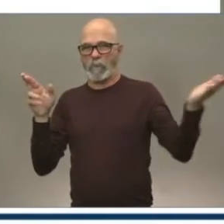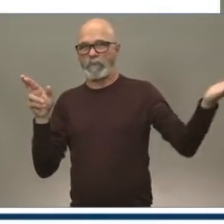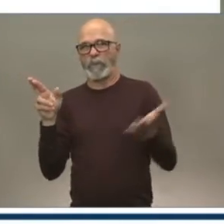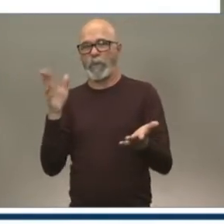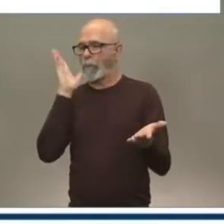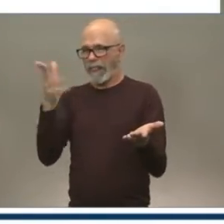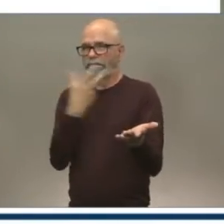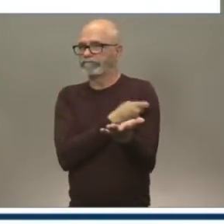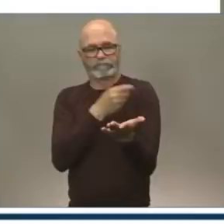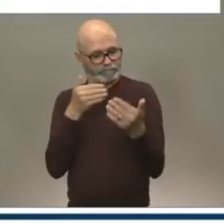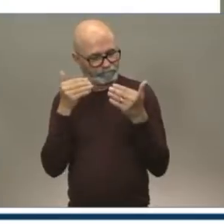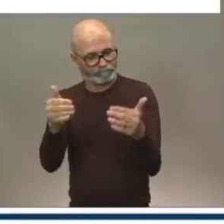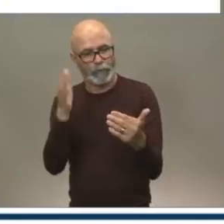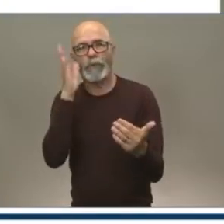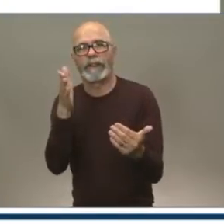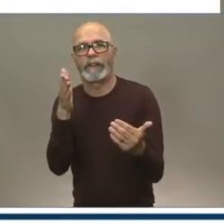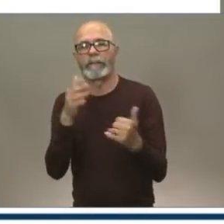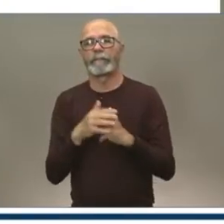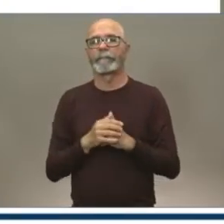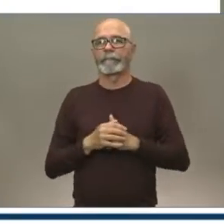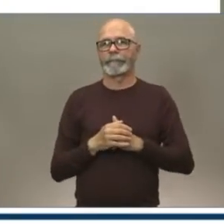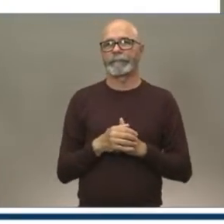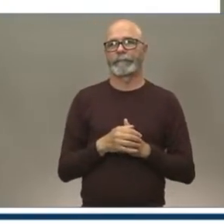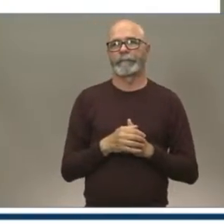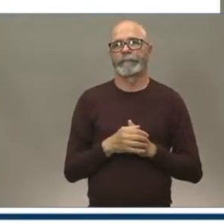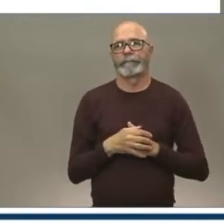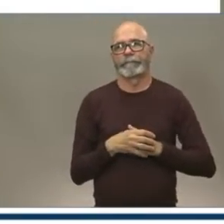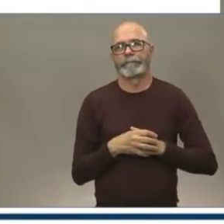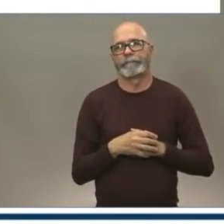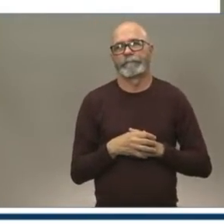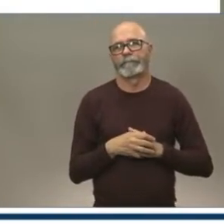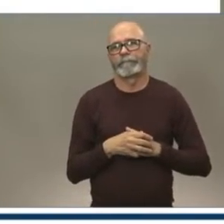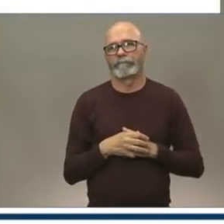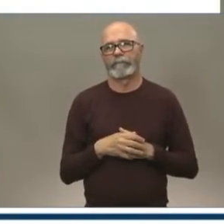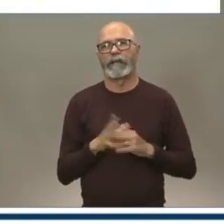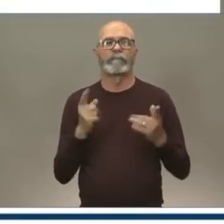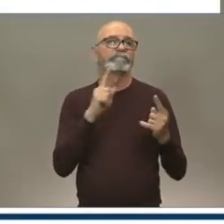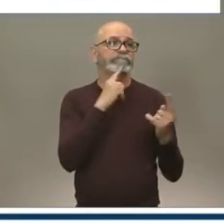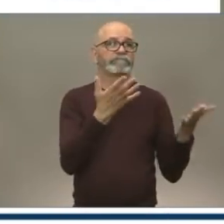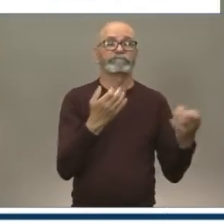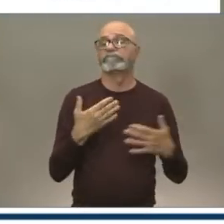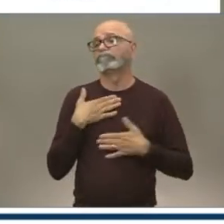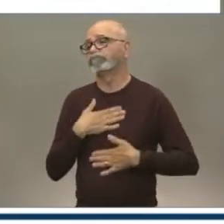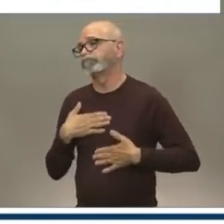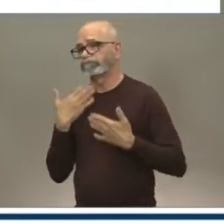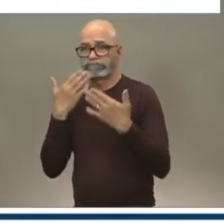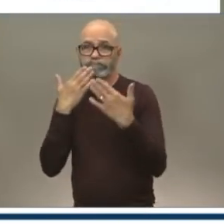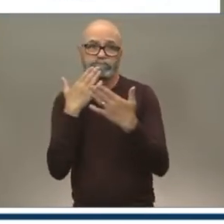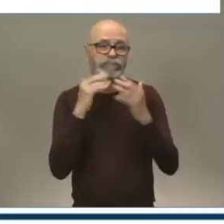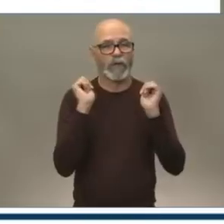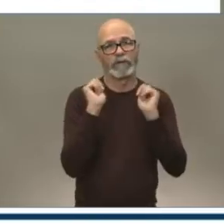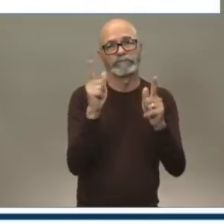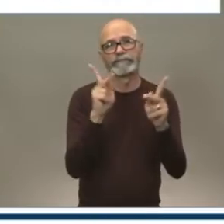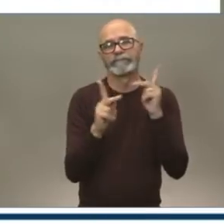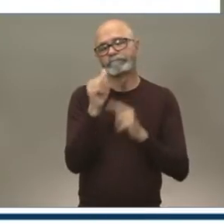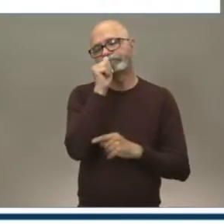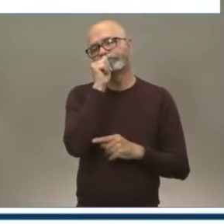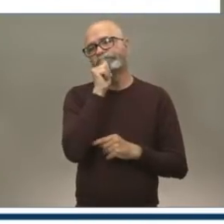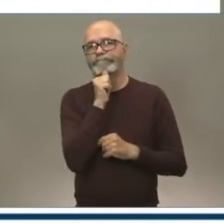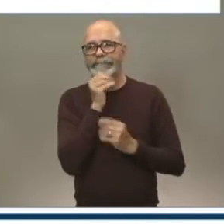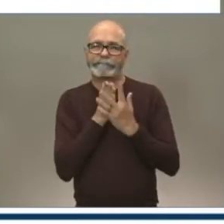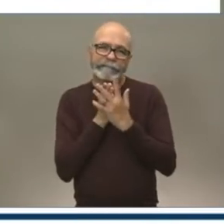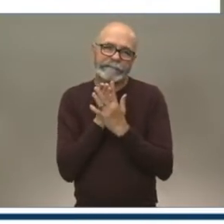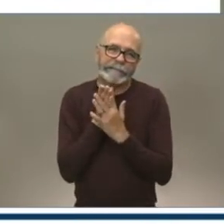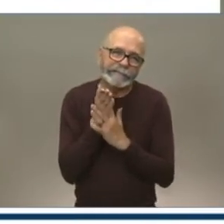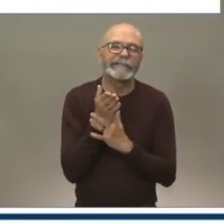arm. In closing today, I want to thank Nova Scotians for their continued patience. So many